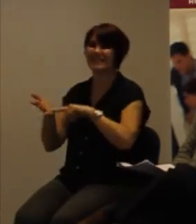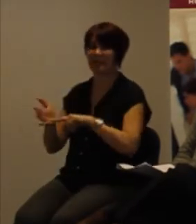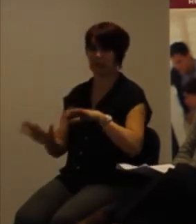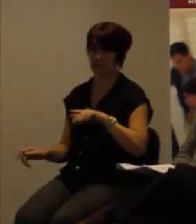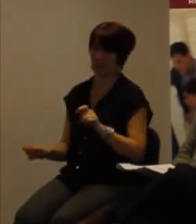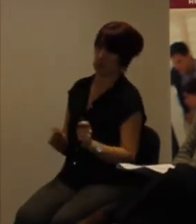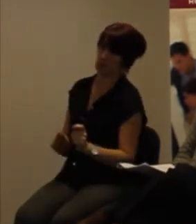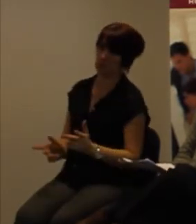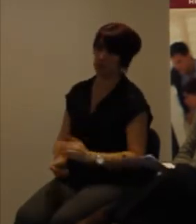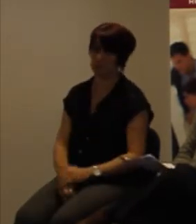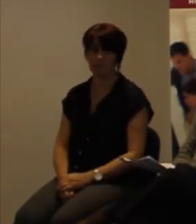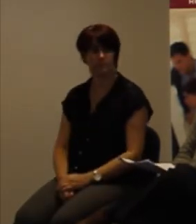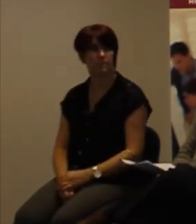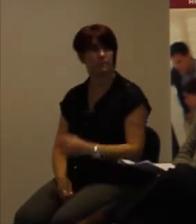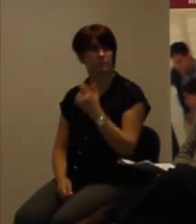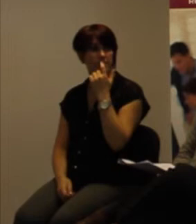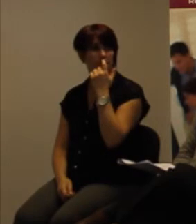adjustment.